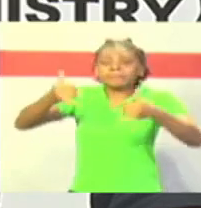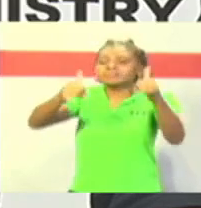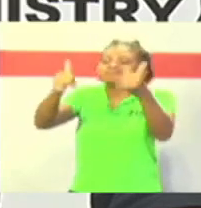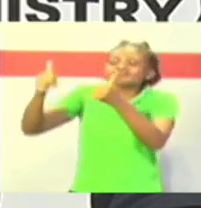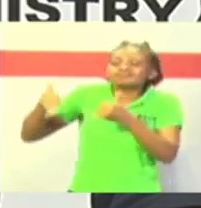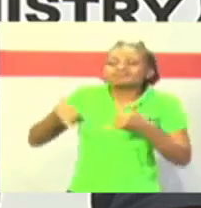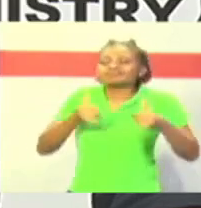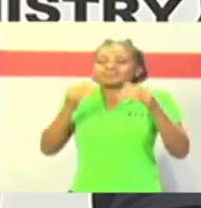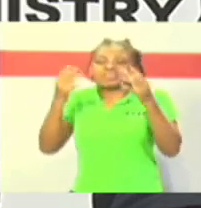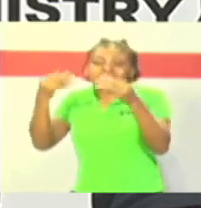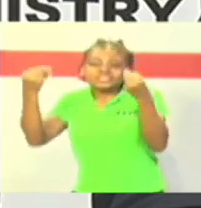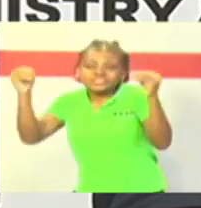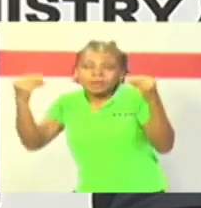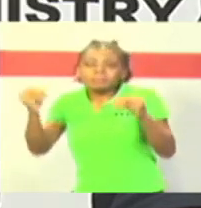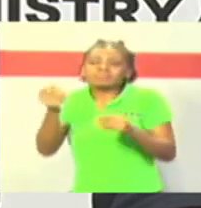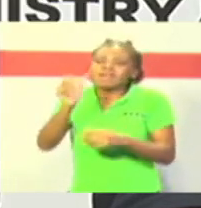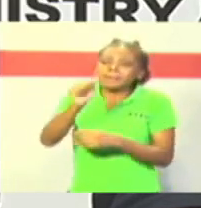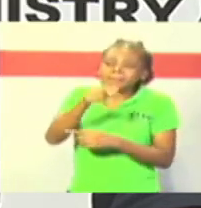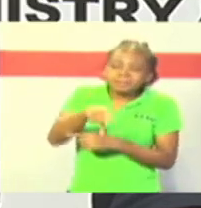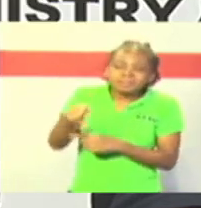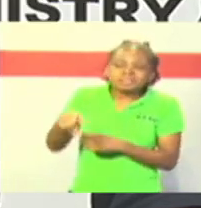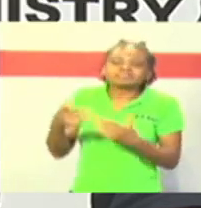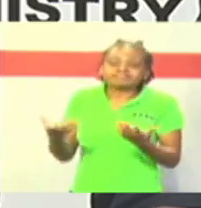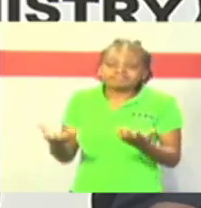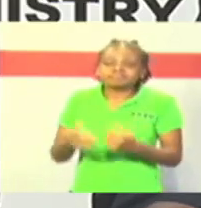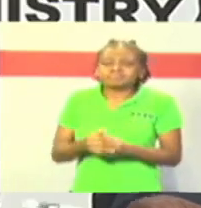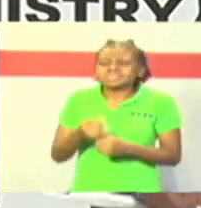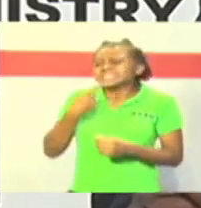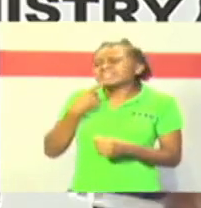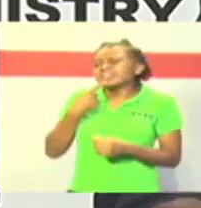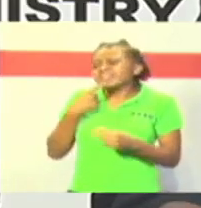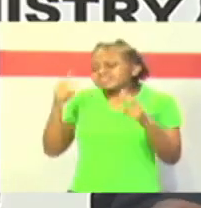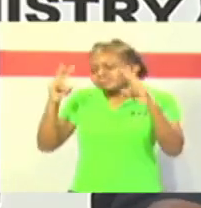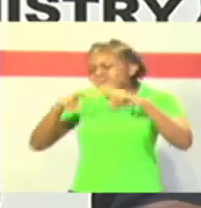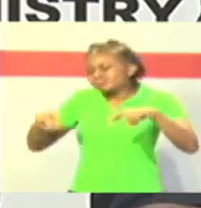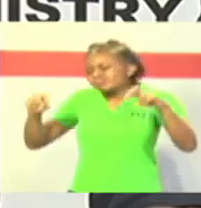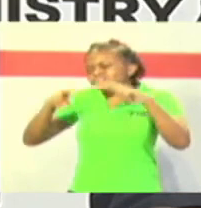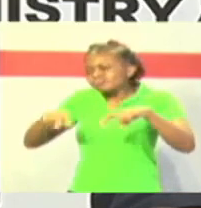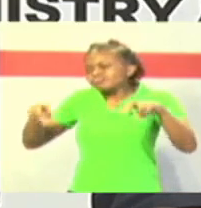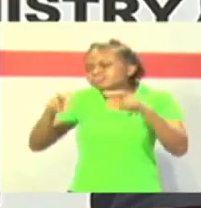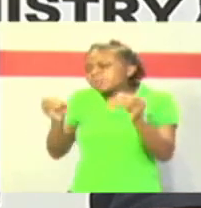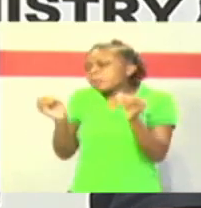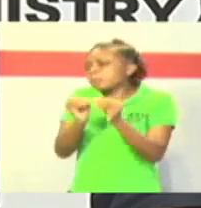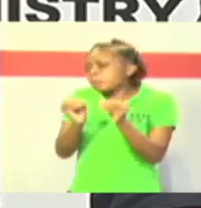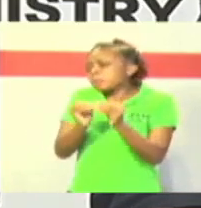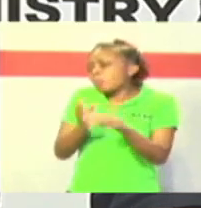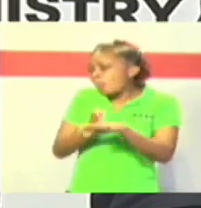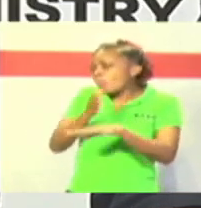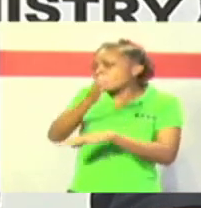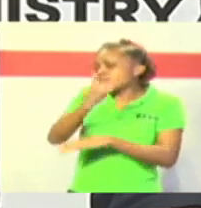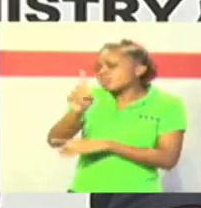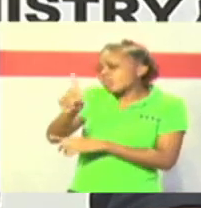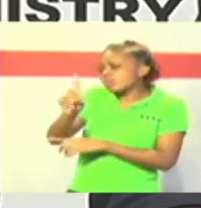monitoring 118 persons on that app. They have all been called by physicians.